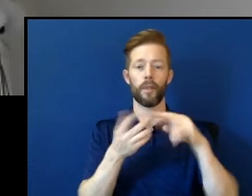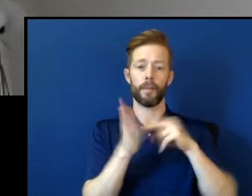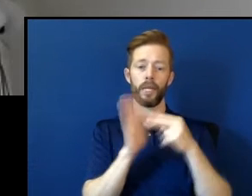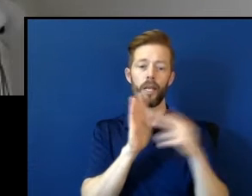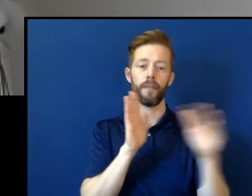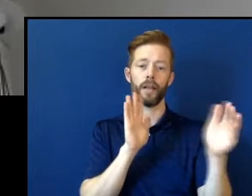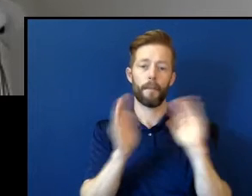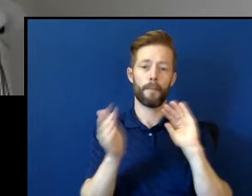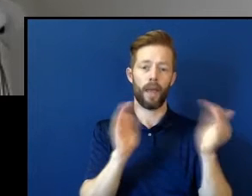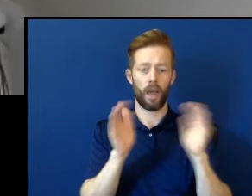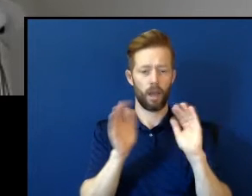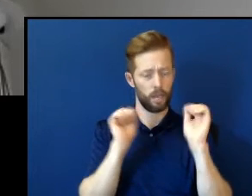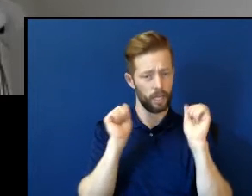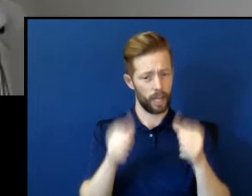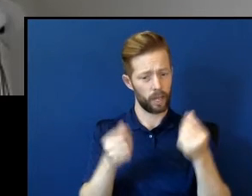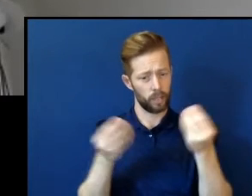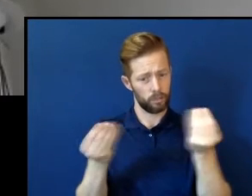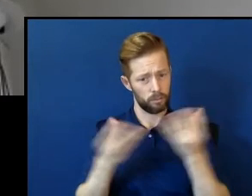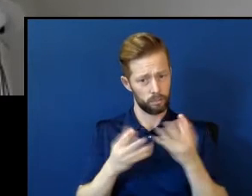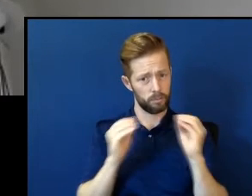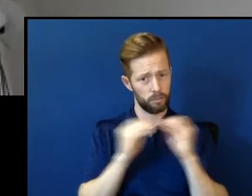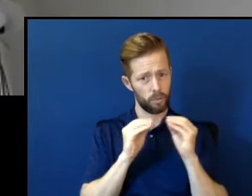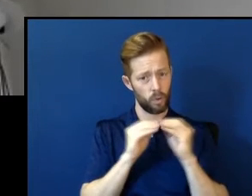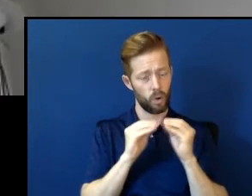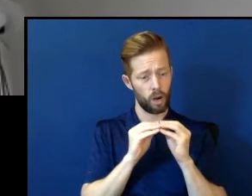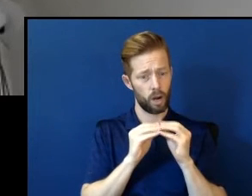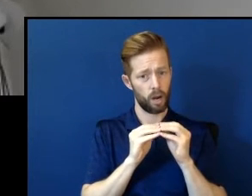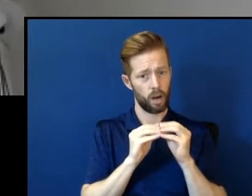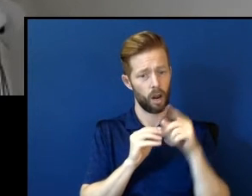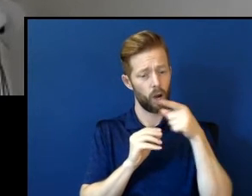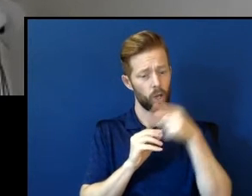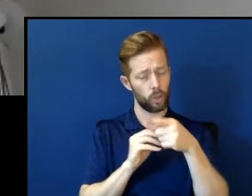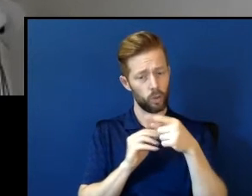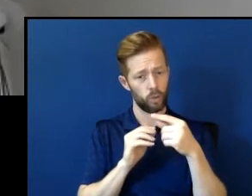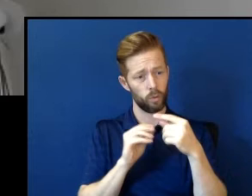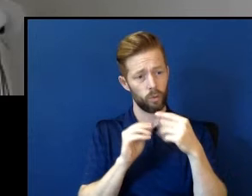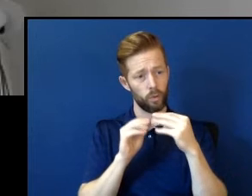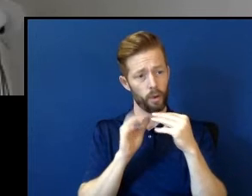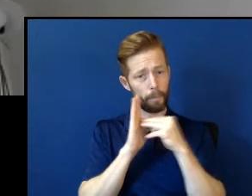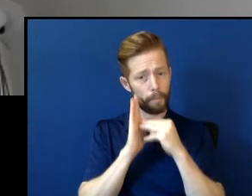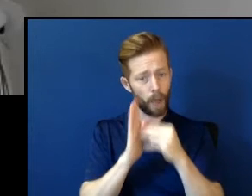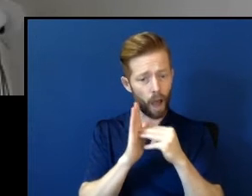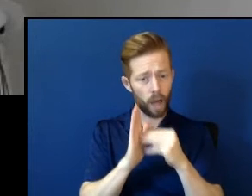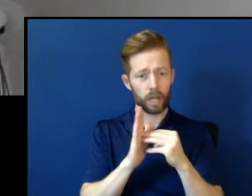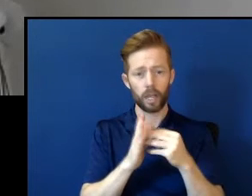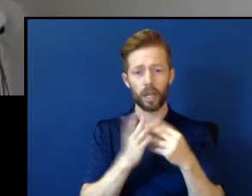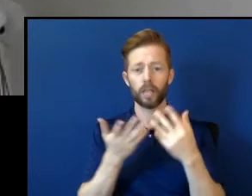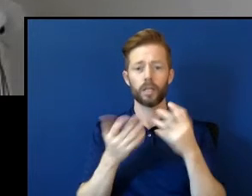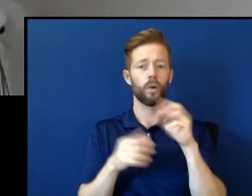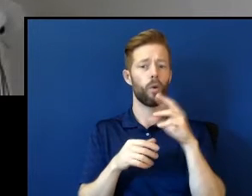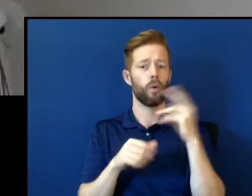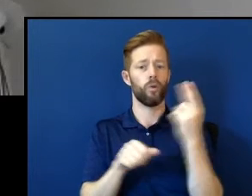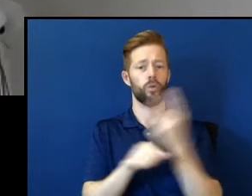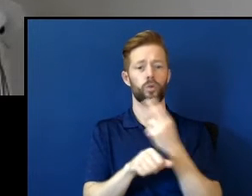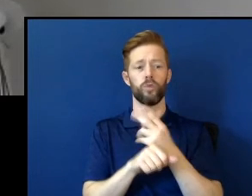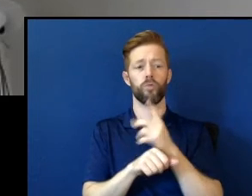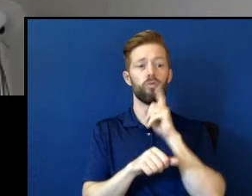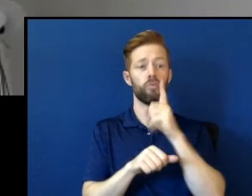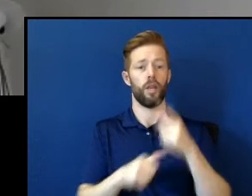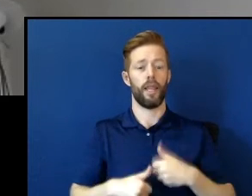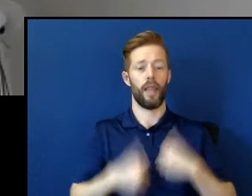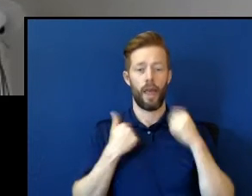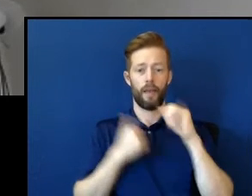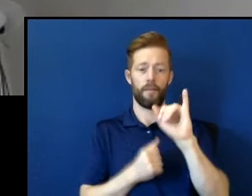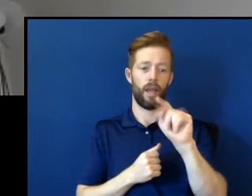about the meaning of compare, can you tell us a little bit more, are you modeling, or are you using